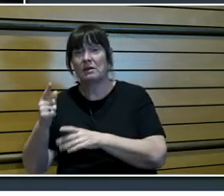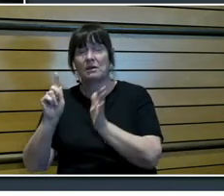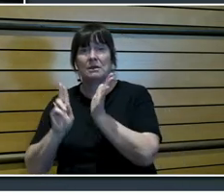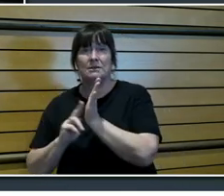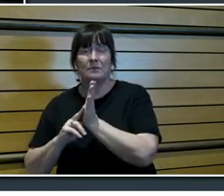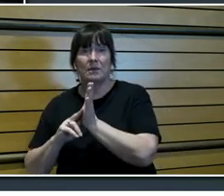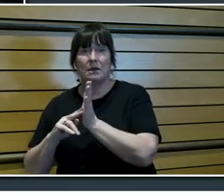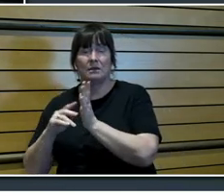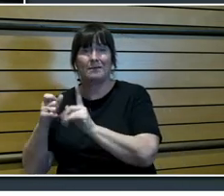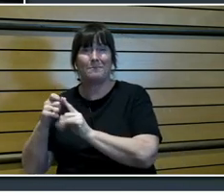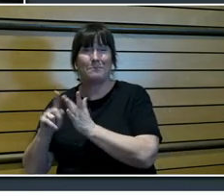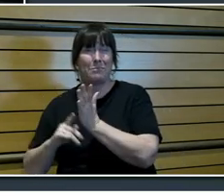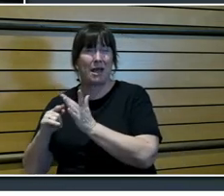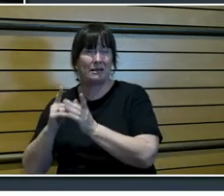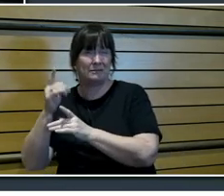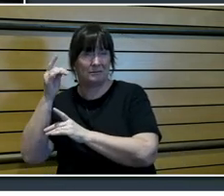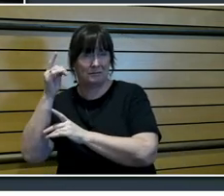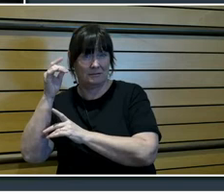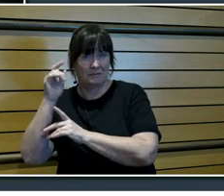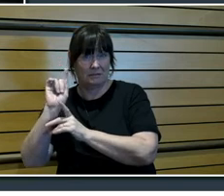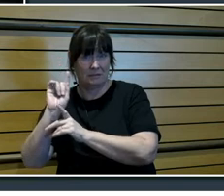their aims and purpose? Well,